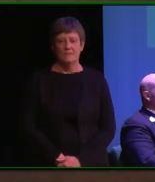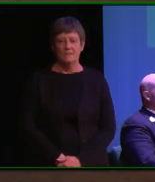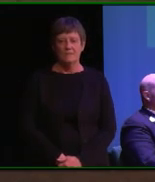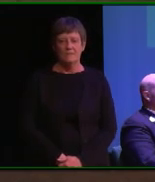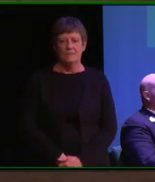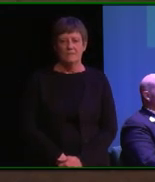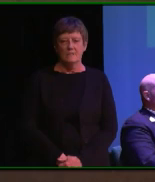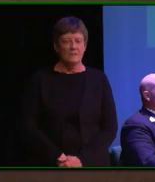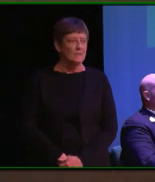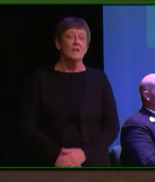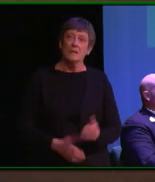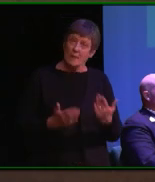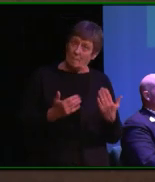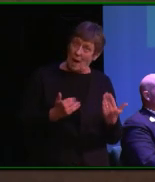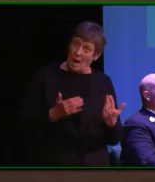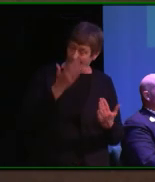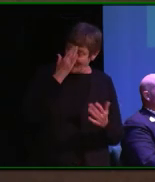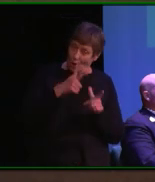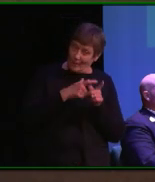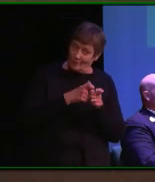Come on, I know you're faster than that.